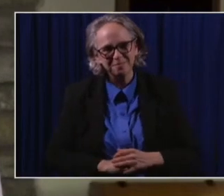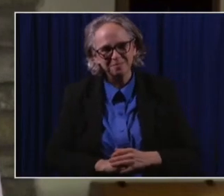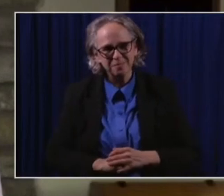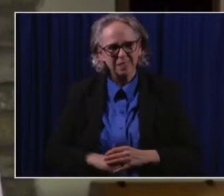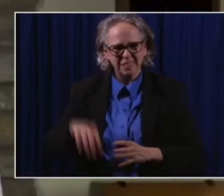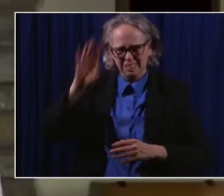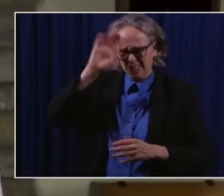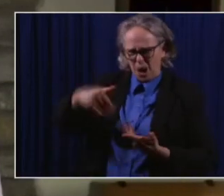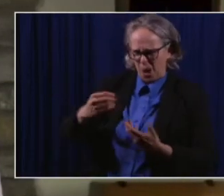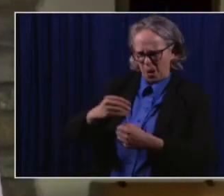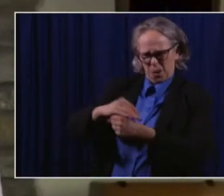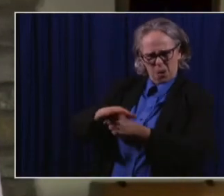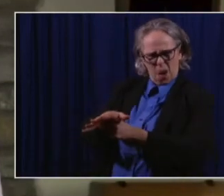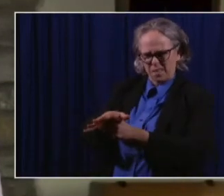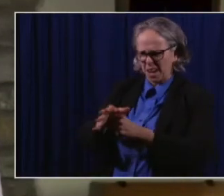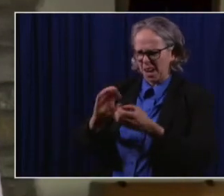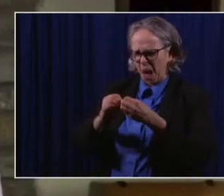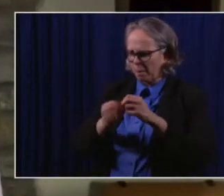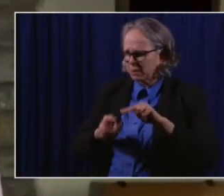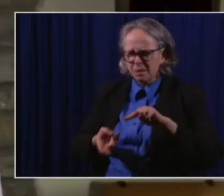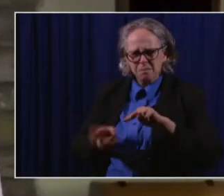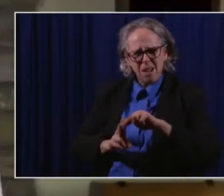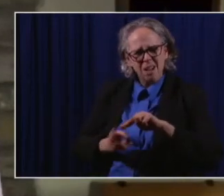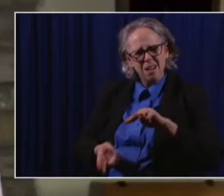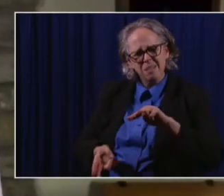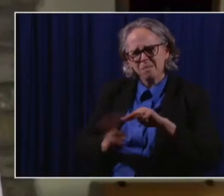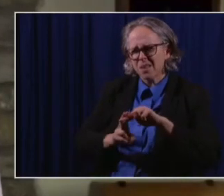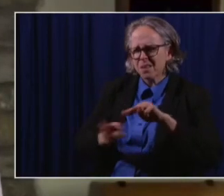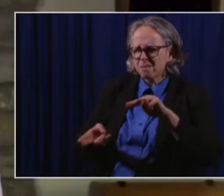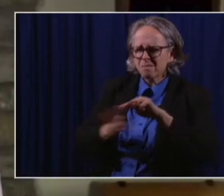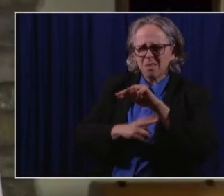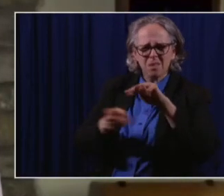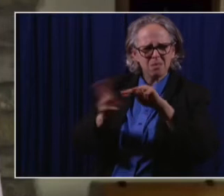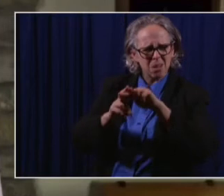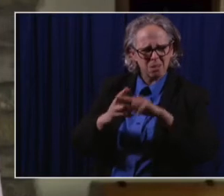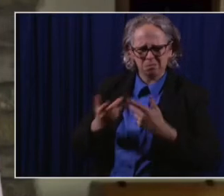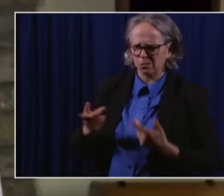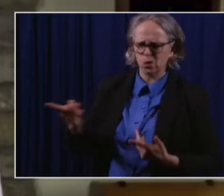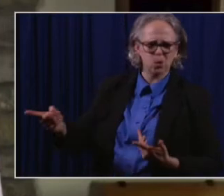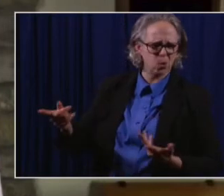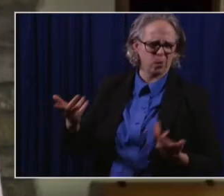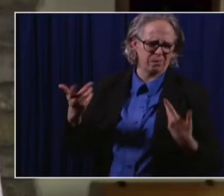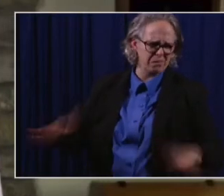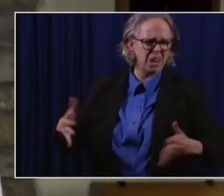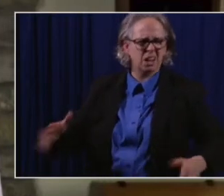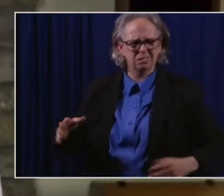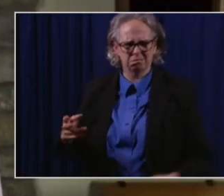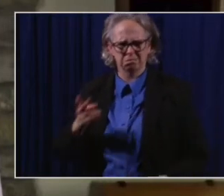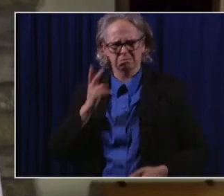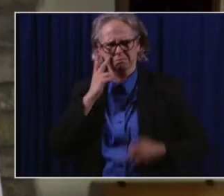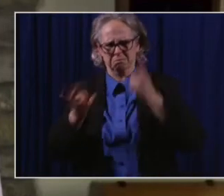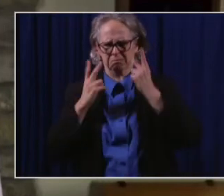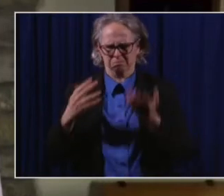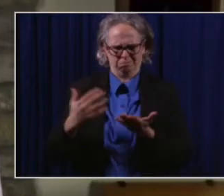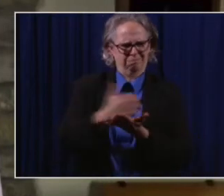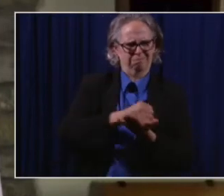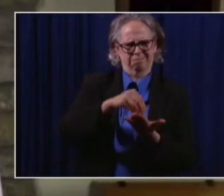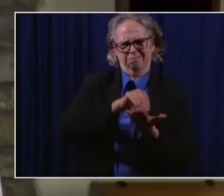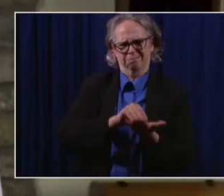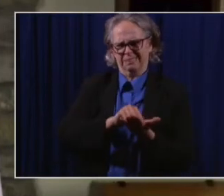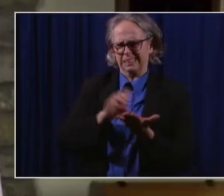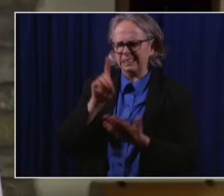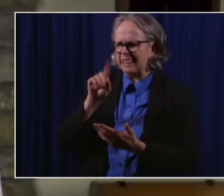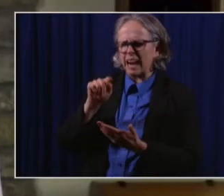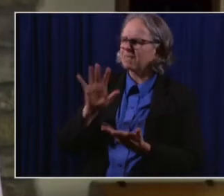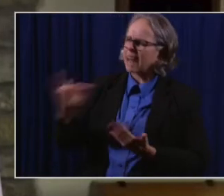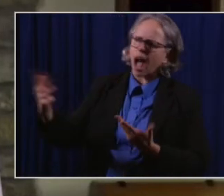in Ohio. I don't know whether I went through the data. You're very familiar with the data. What's your take on this? And